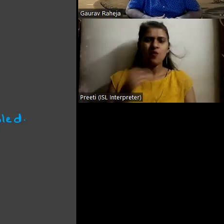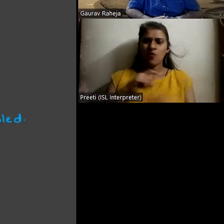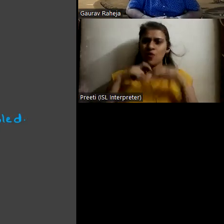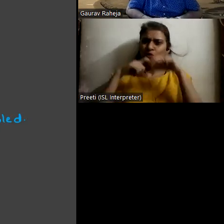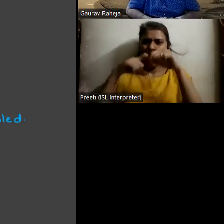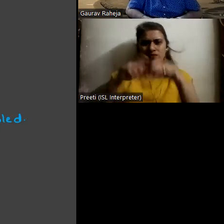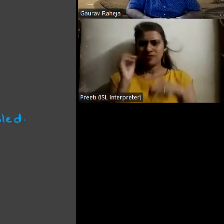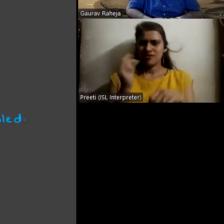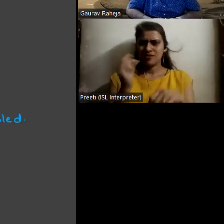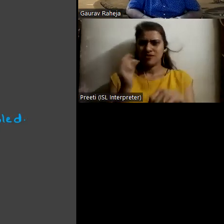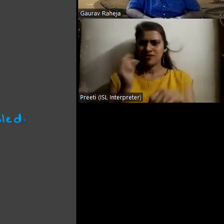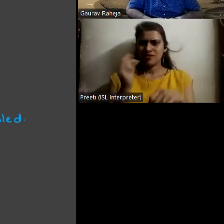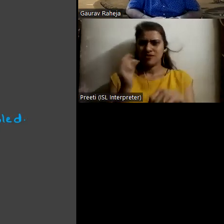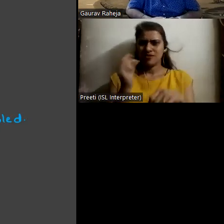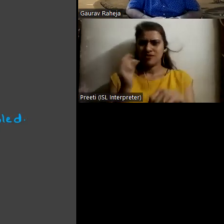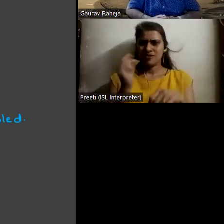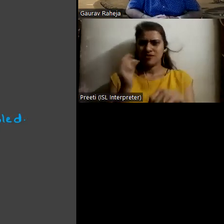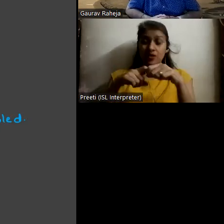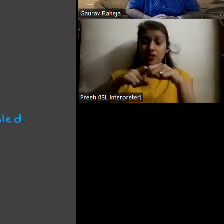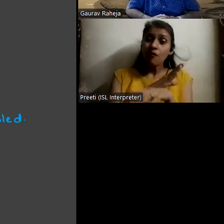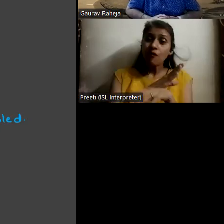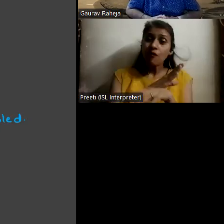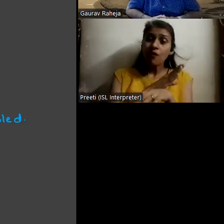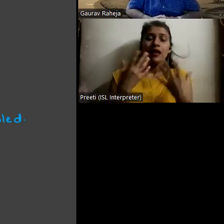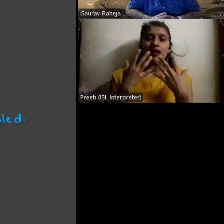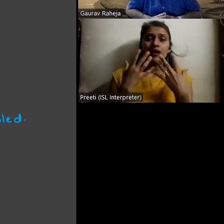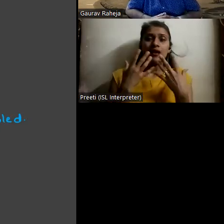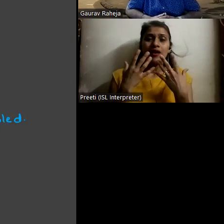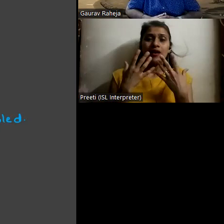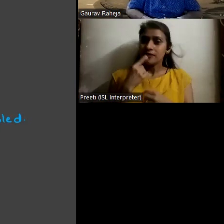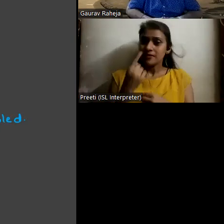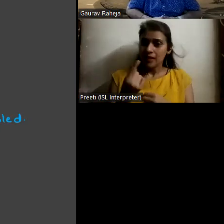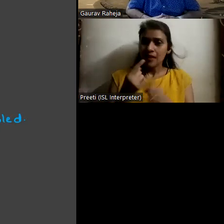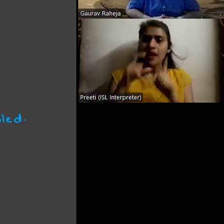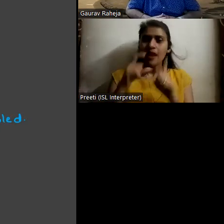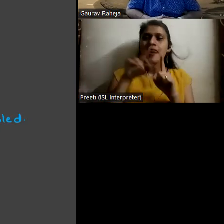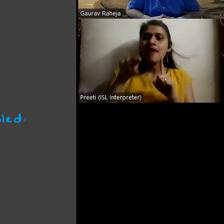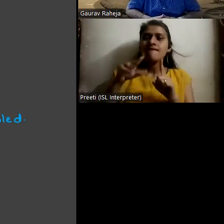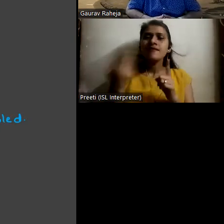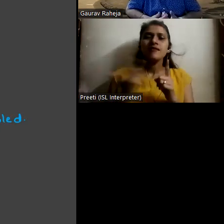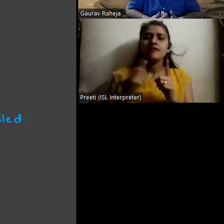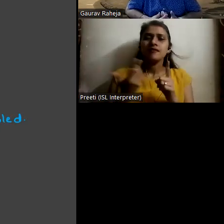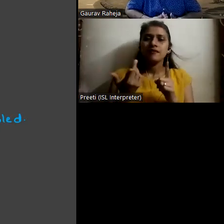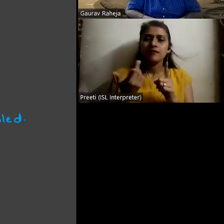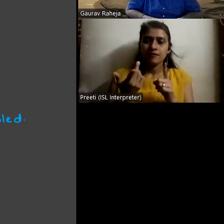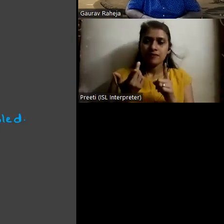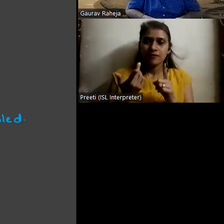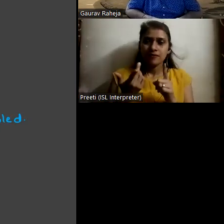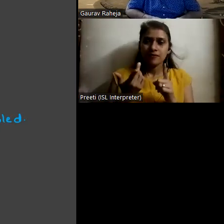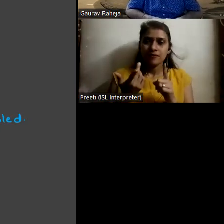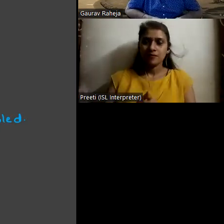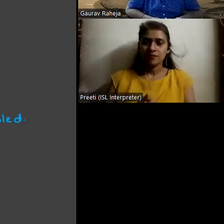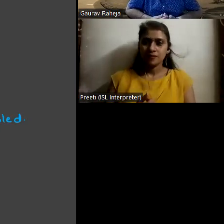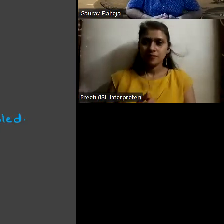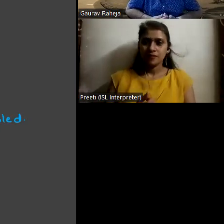reasonable accommodation? I would say even before we go into definitions, the idea is there will be